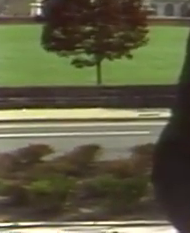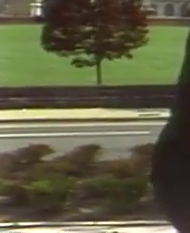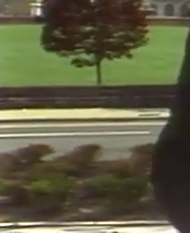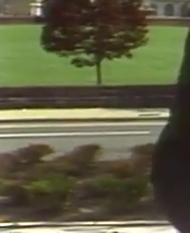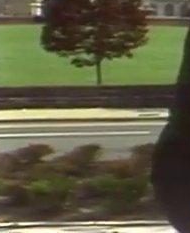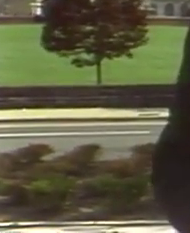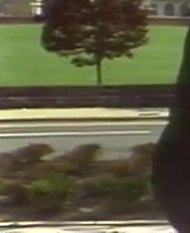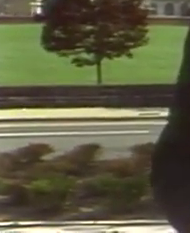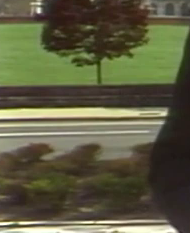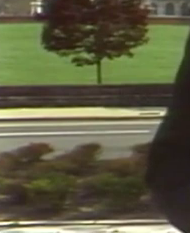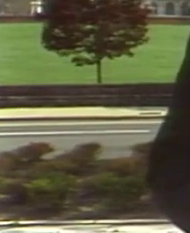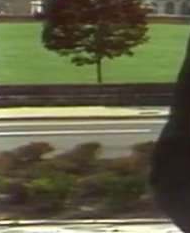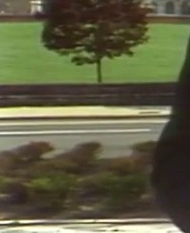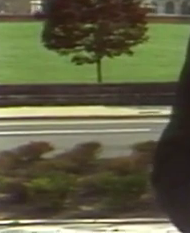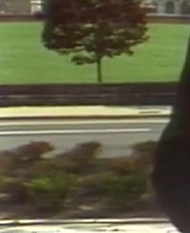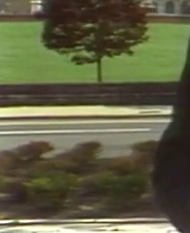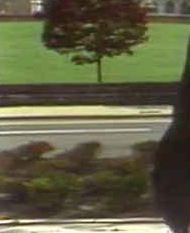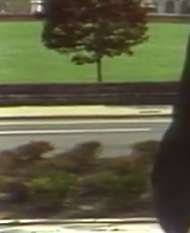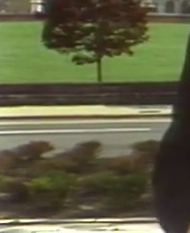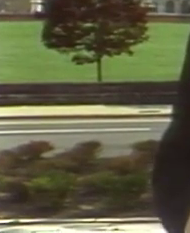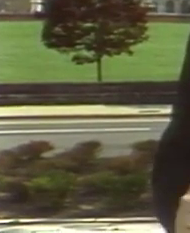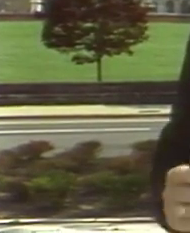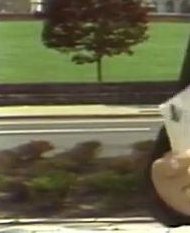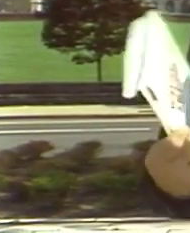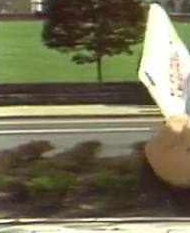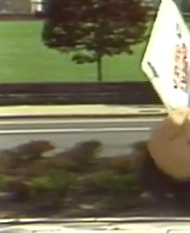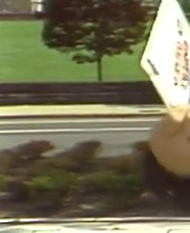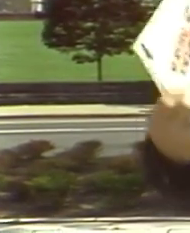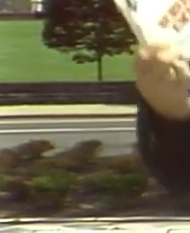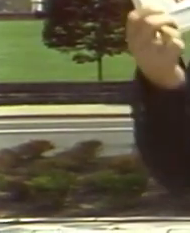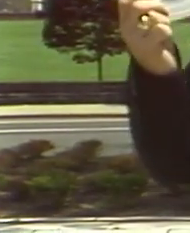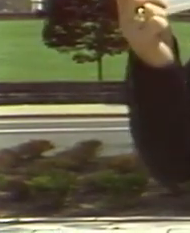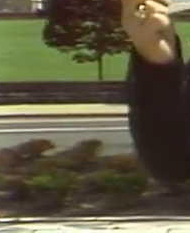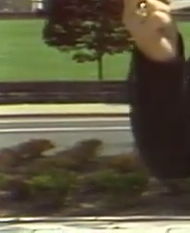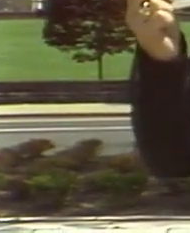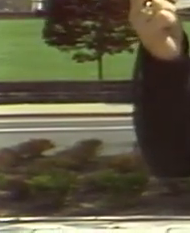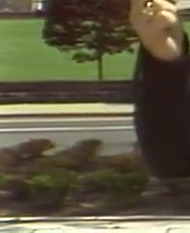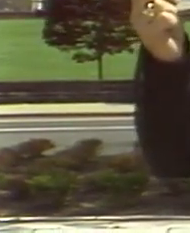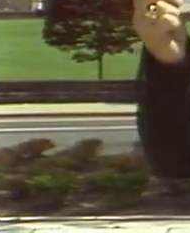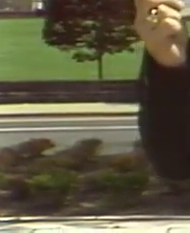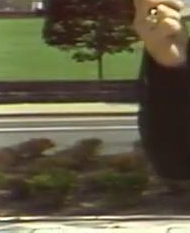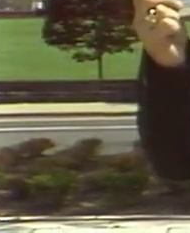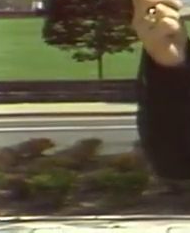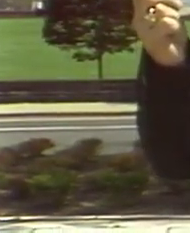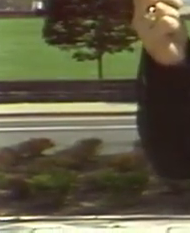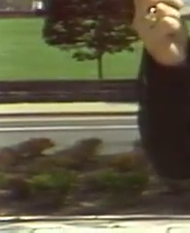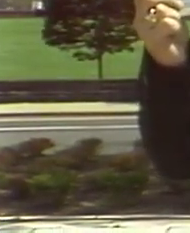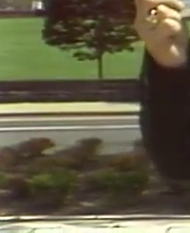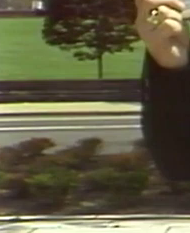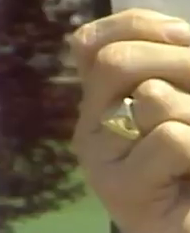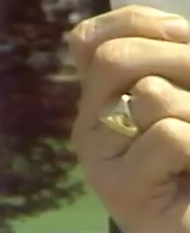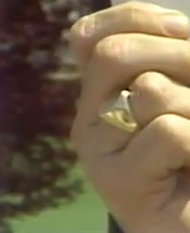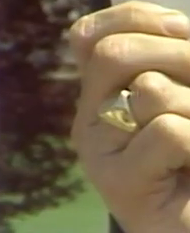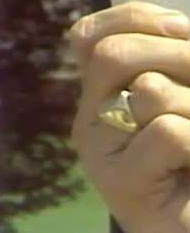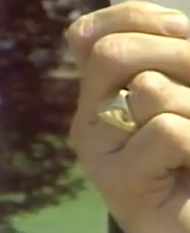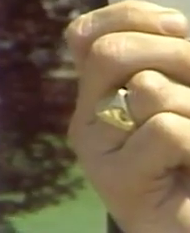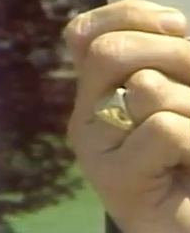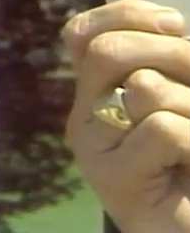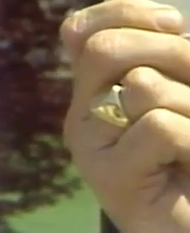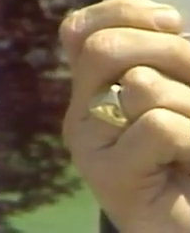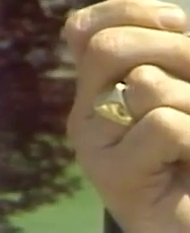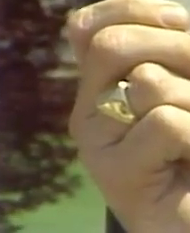hear what I believe to be the vital message for this hour. And everyone who writes will be sending to you the survival